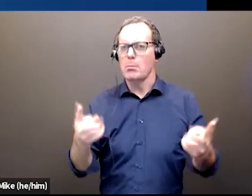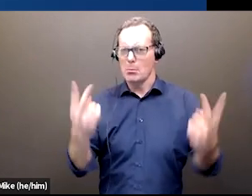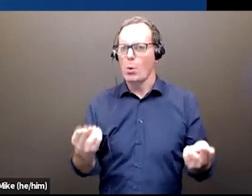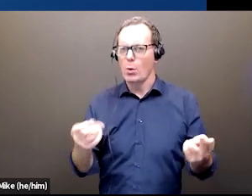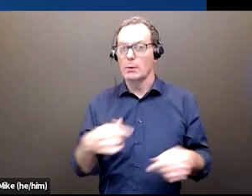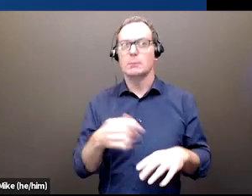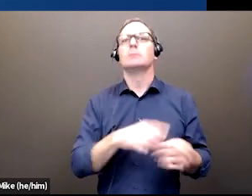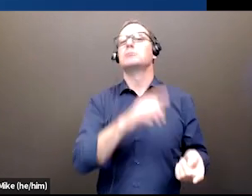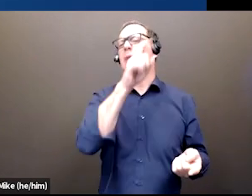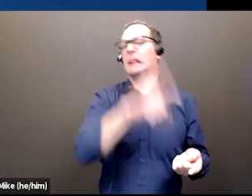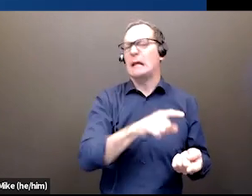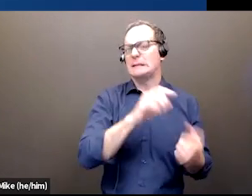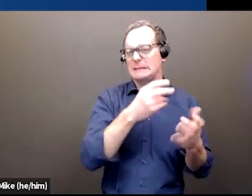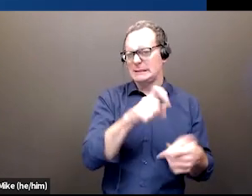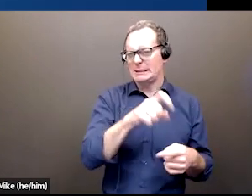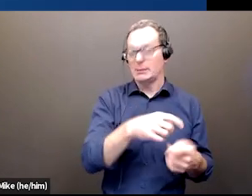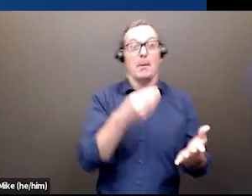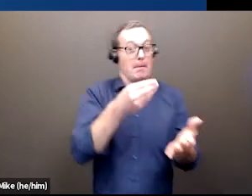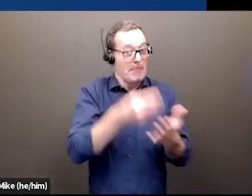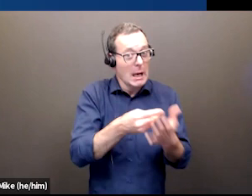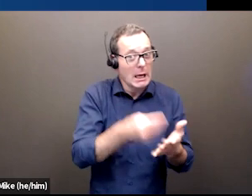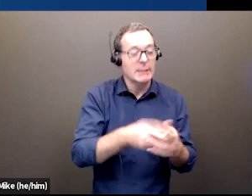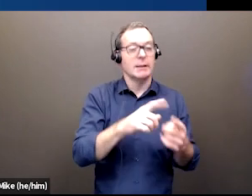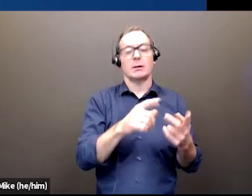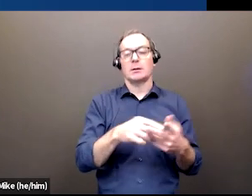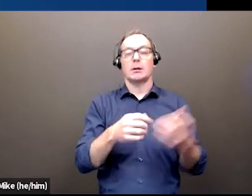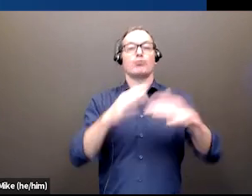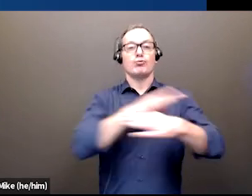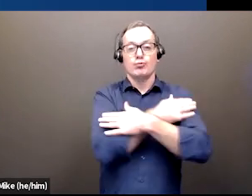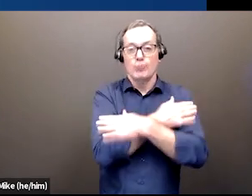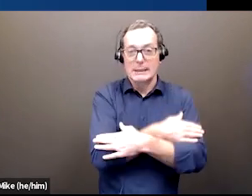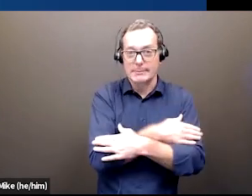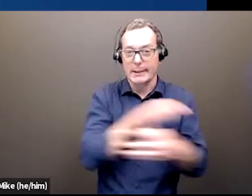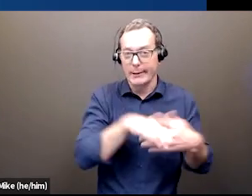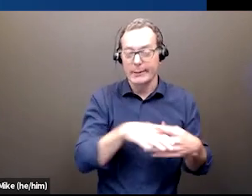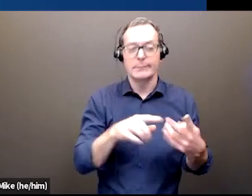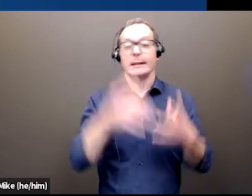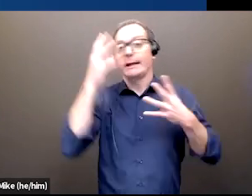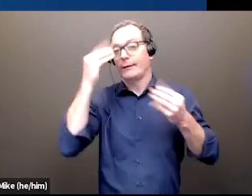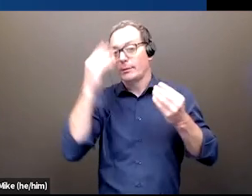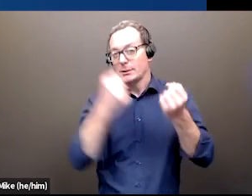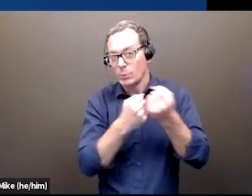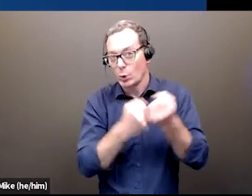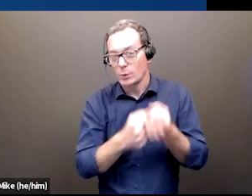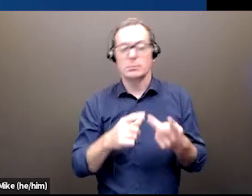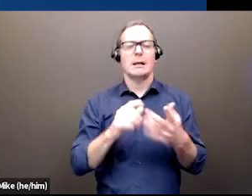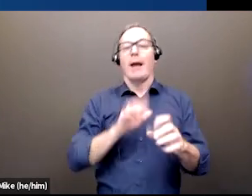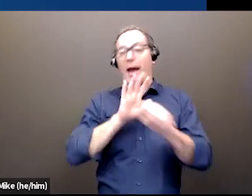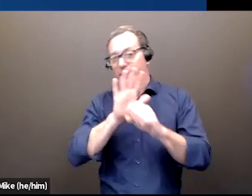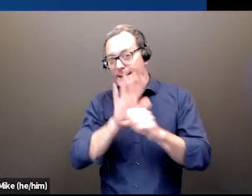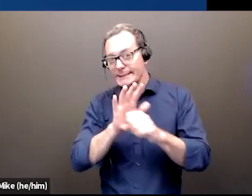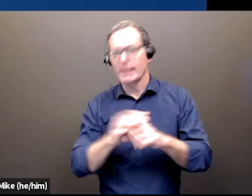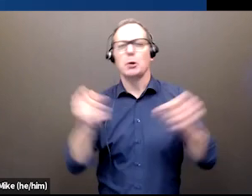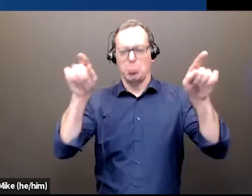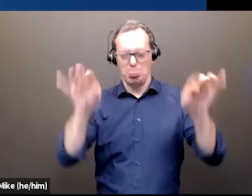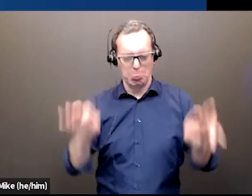the areas of finances, respite, information support, and advocacy. In addition, the evaluation showed that